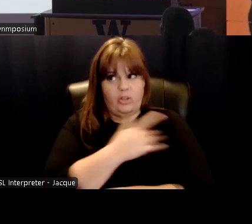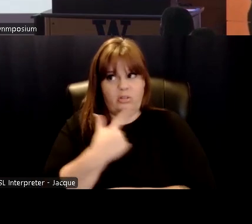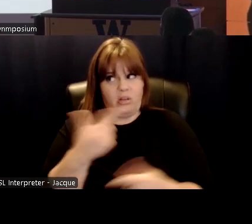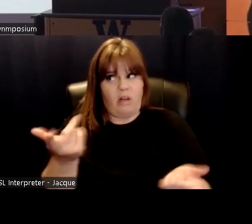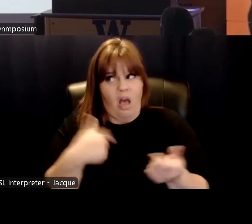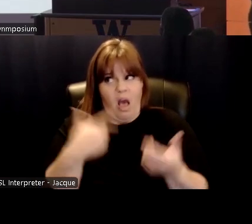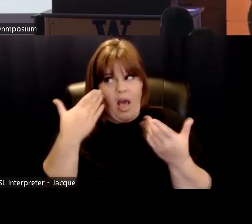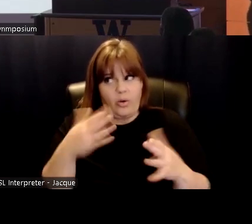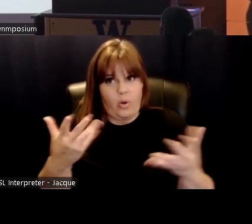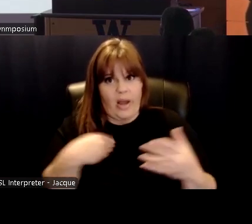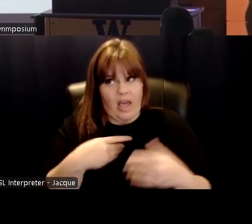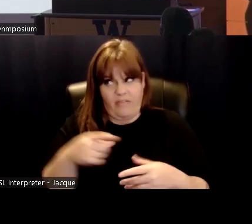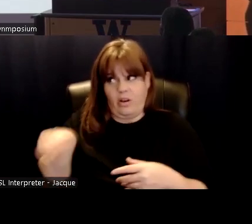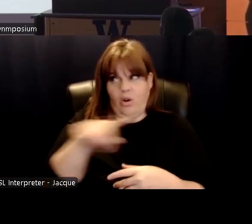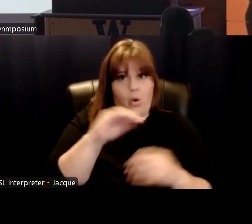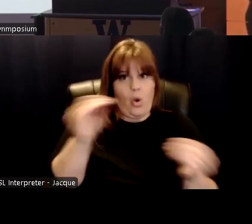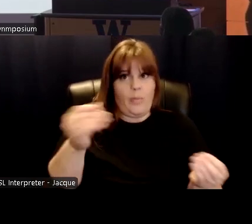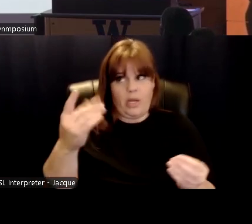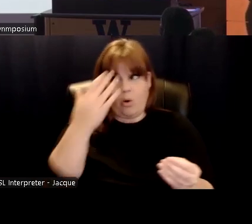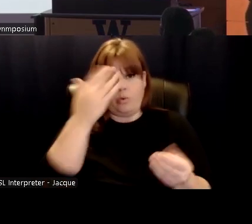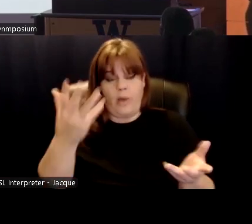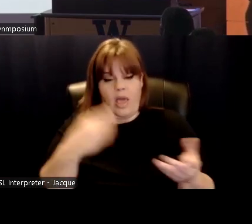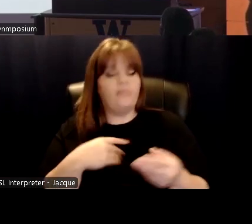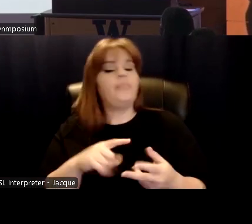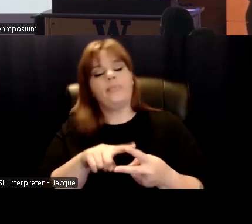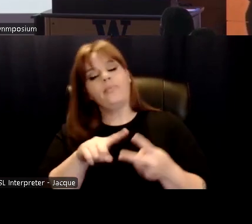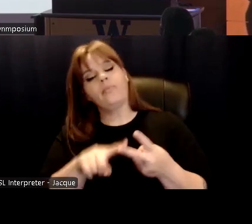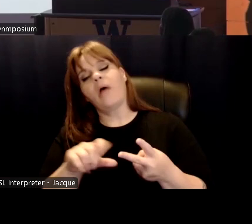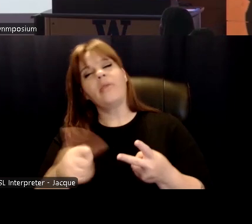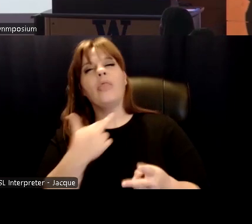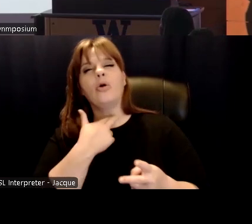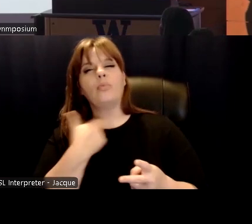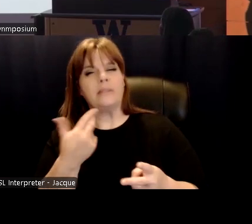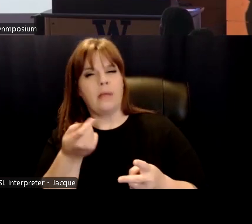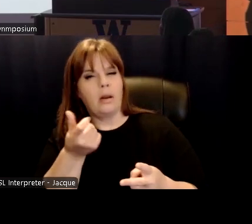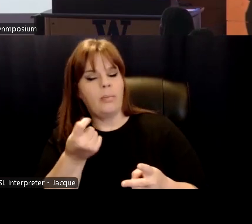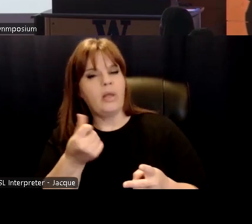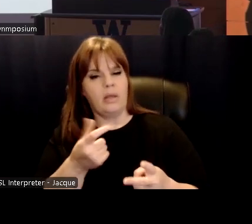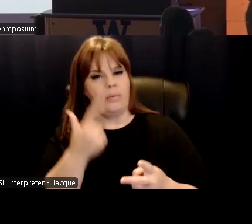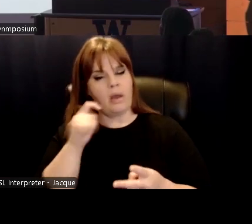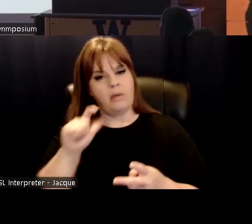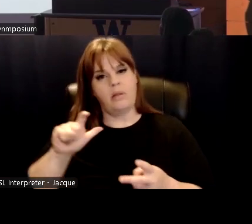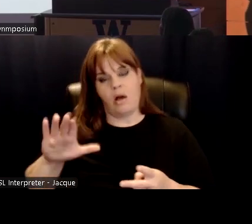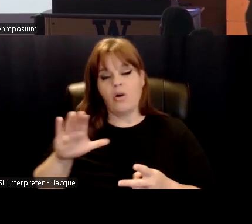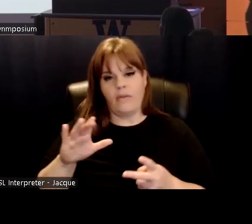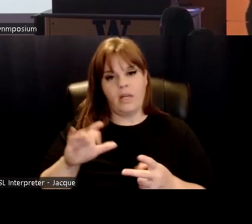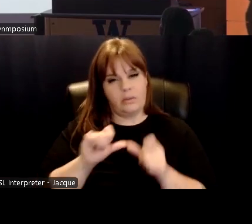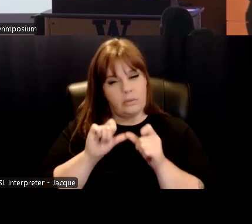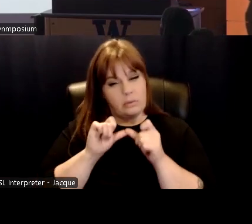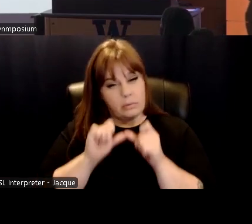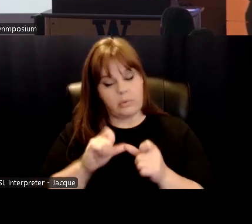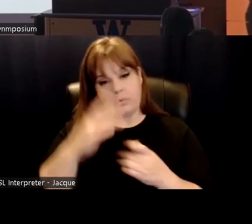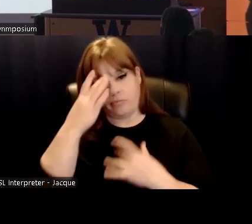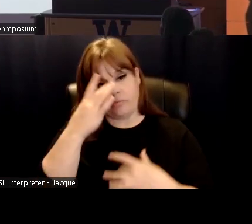make the diagnosis. The other somewhat of a risk is because long COVID is a syndrome with a lot of